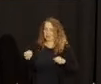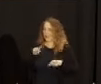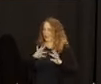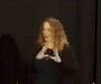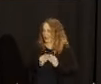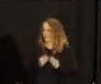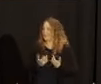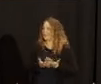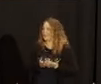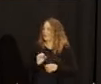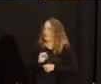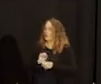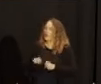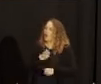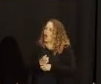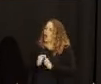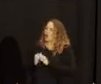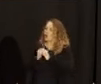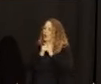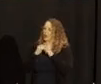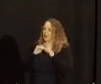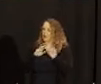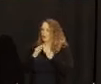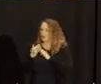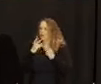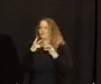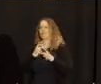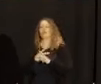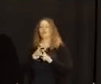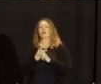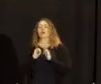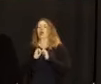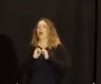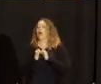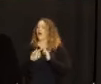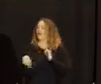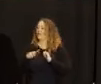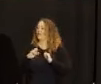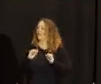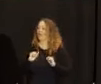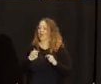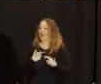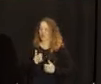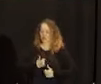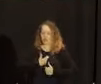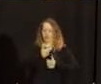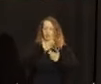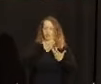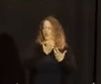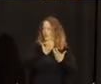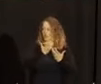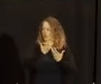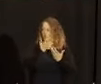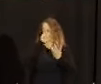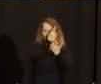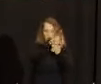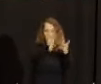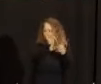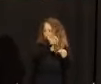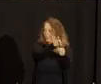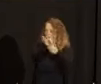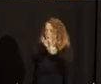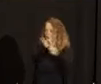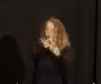families work hard together in communities to figure out how they could have their voices heard at the polls